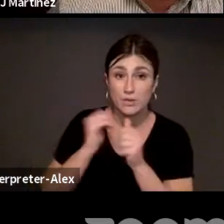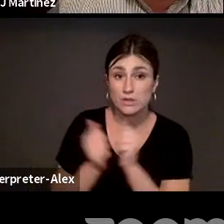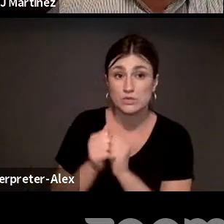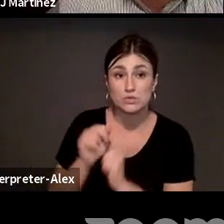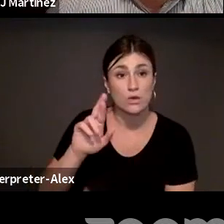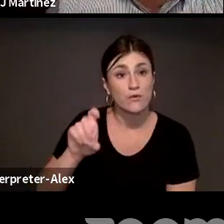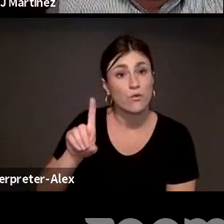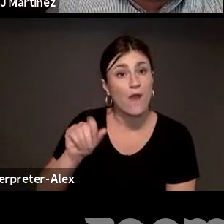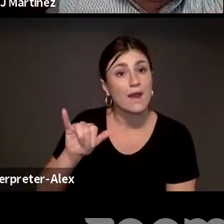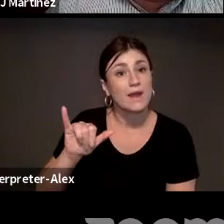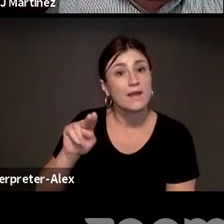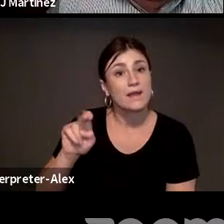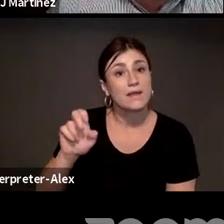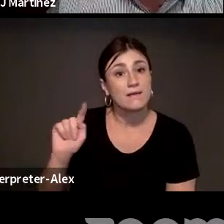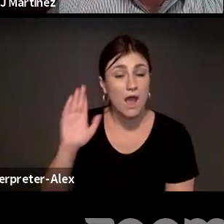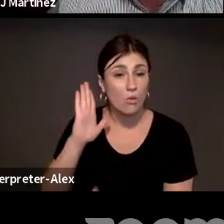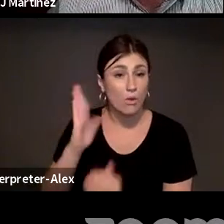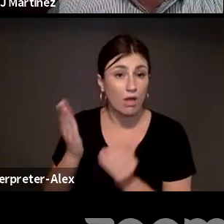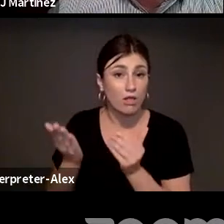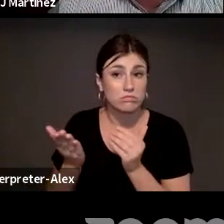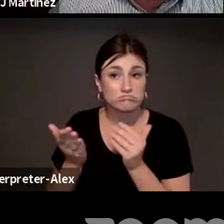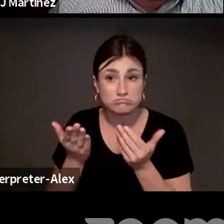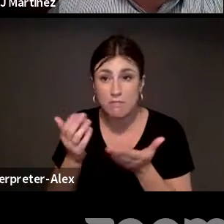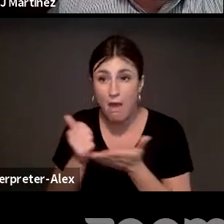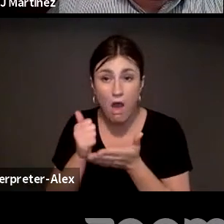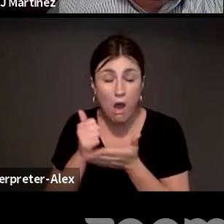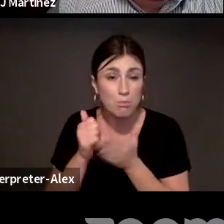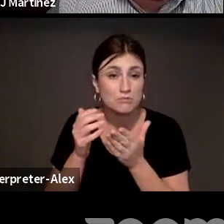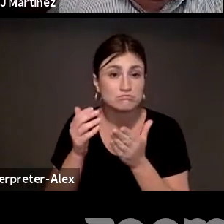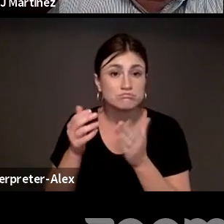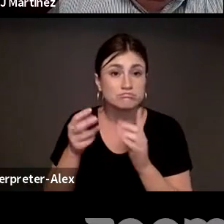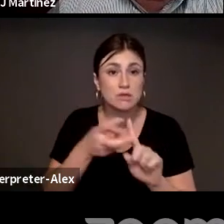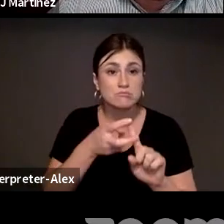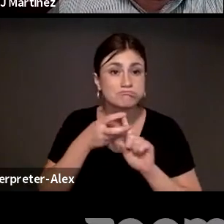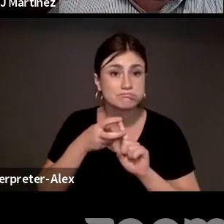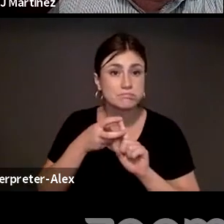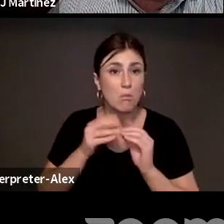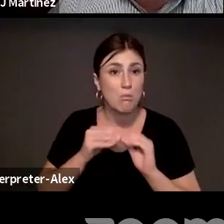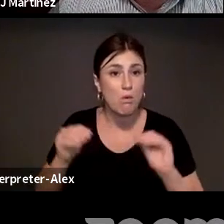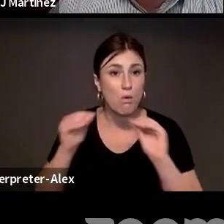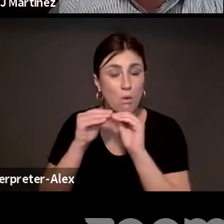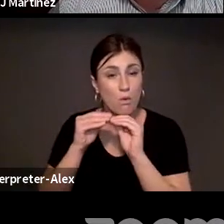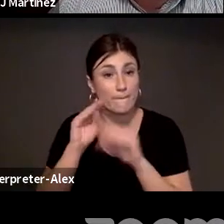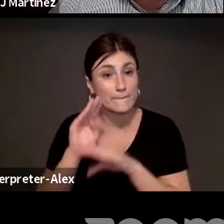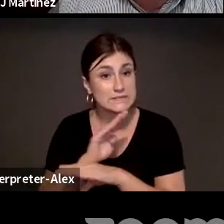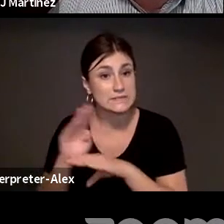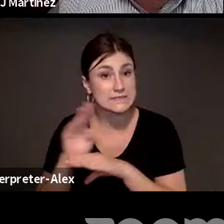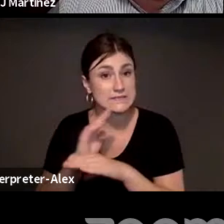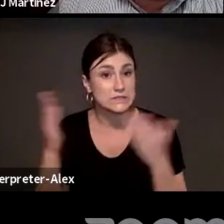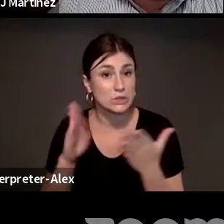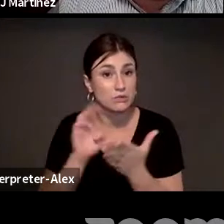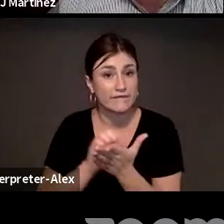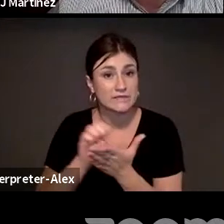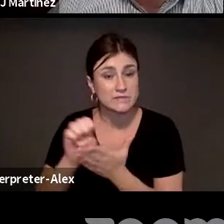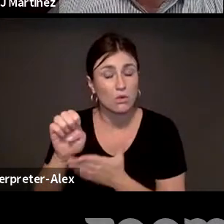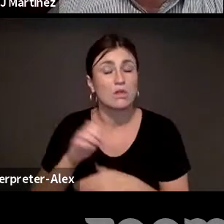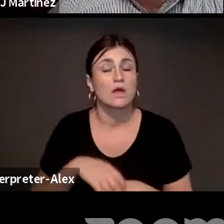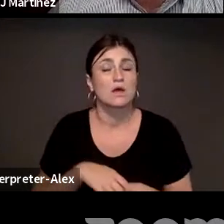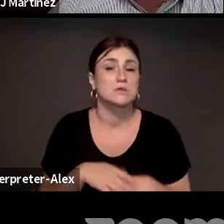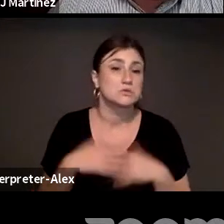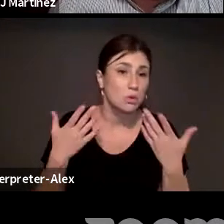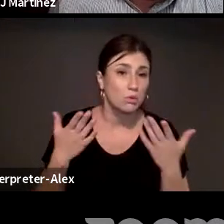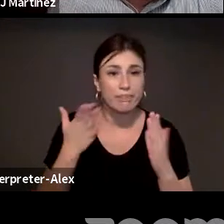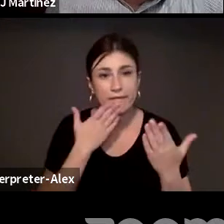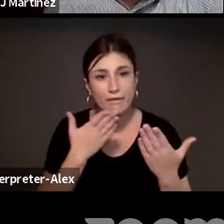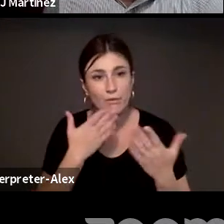broadband may help bring more business to Espanola as well, making it more friendly to bring that business and bring that GRT up. Thank